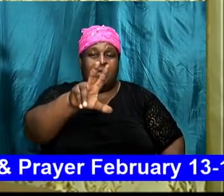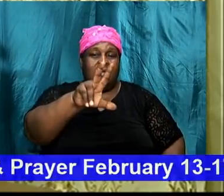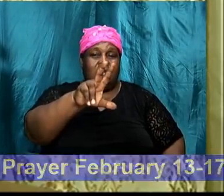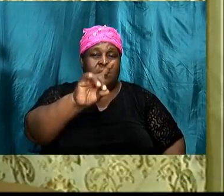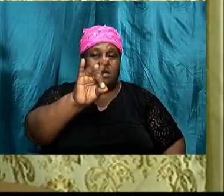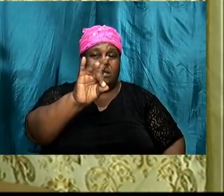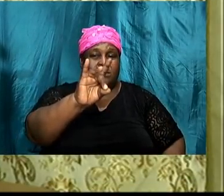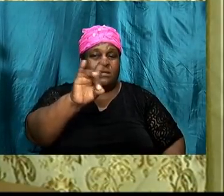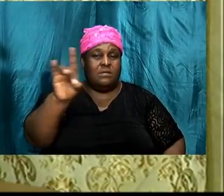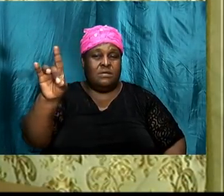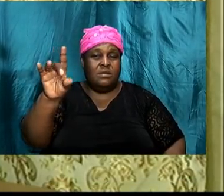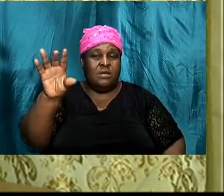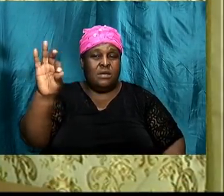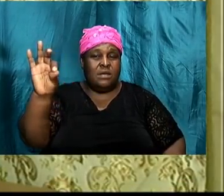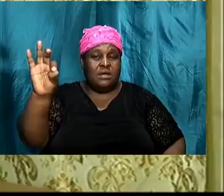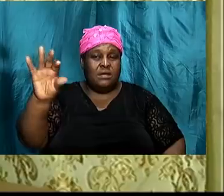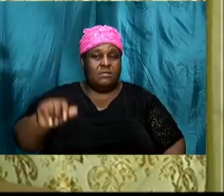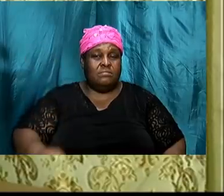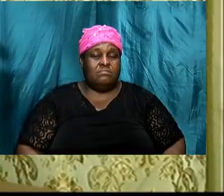9